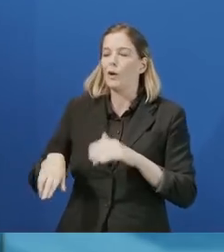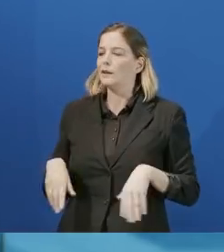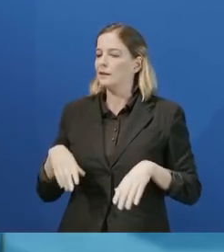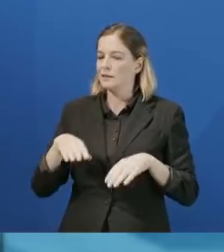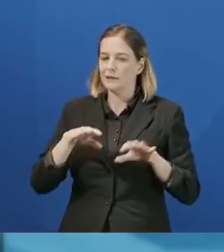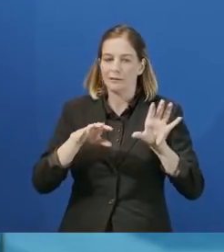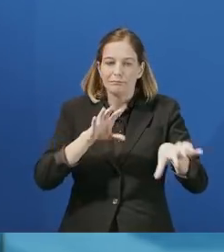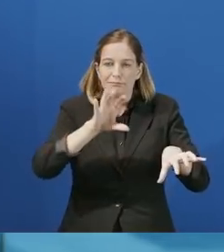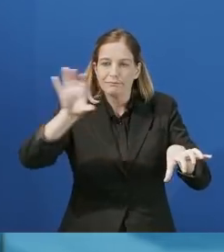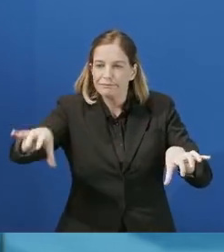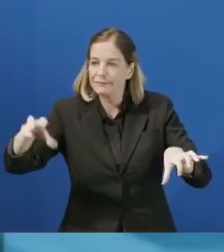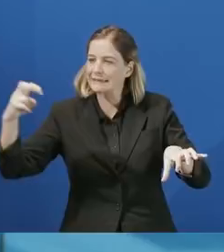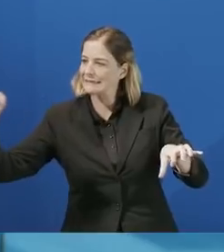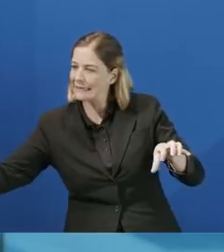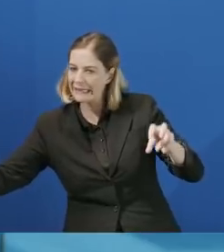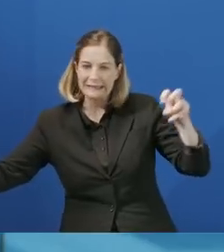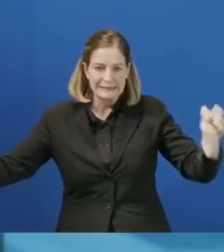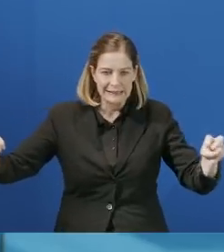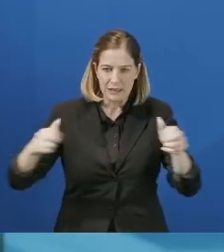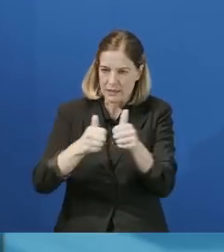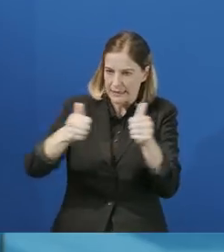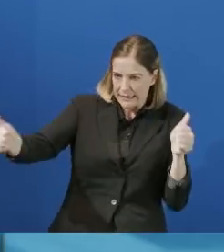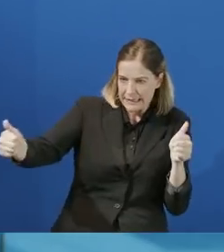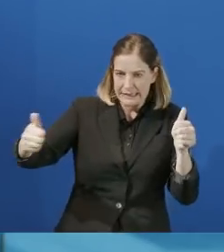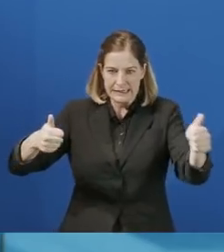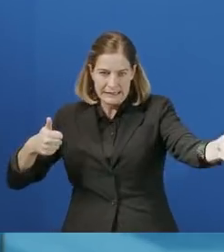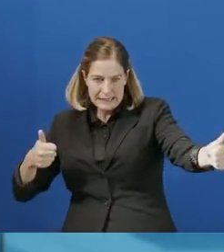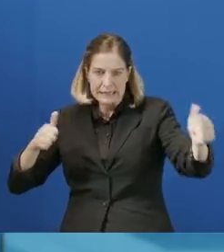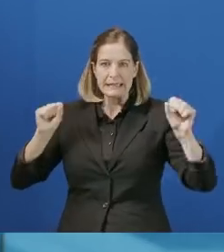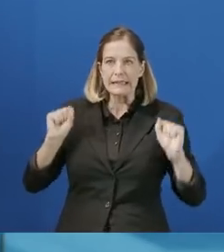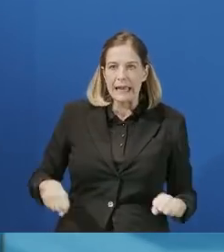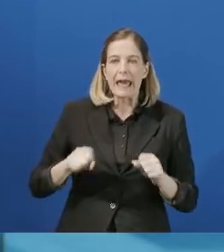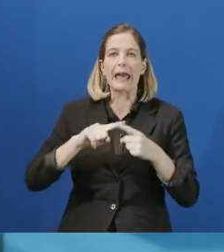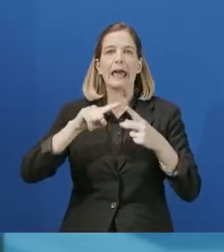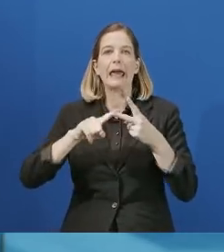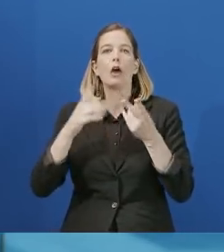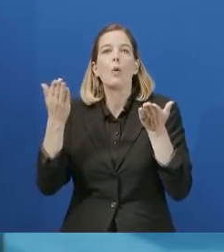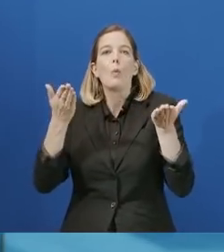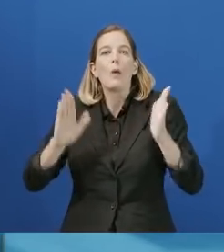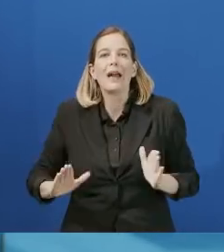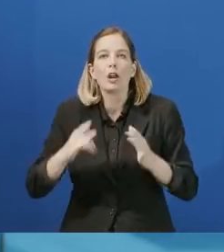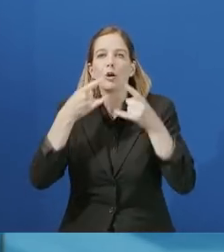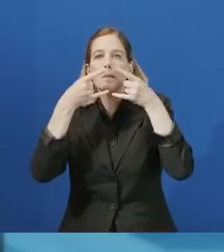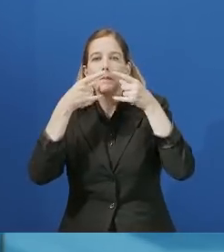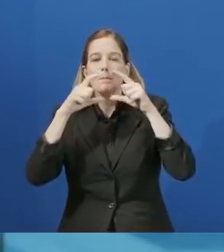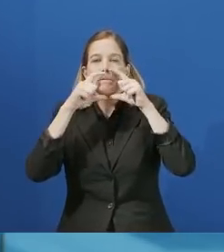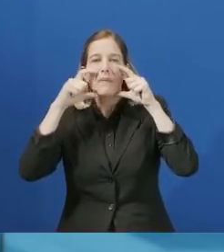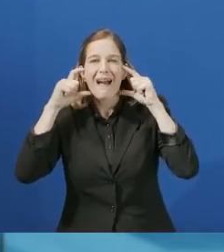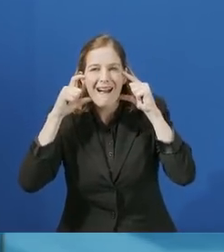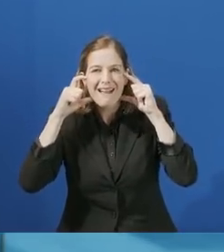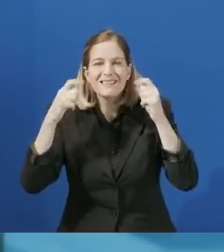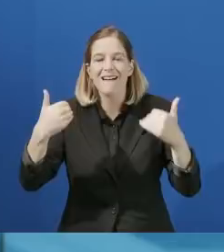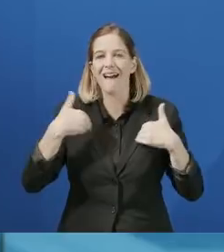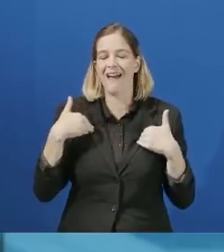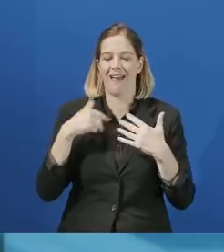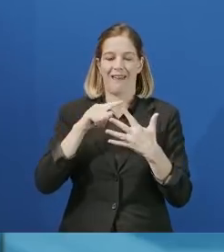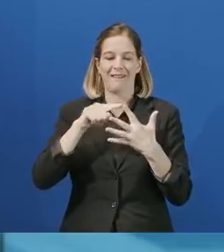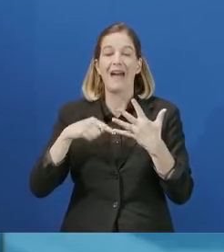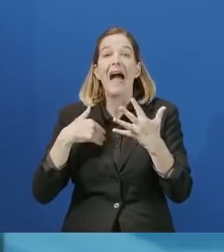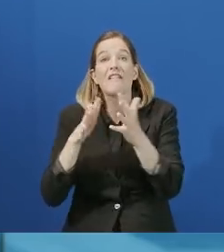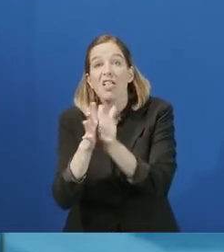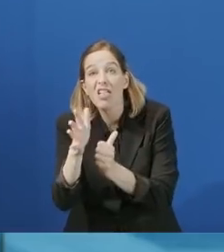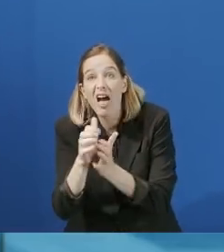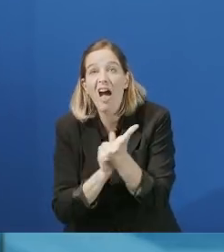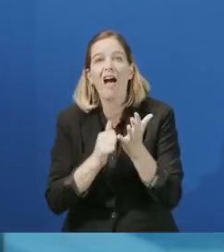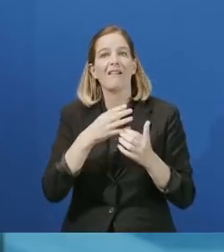on the line not only had a mask on, but where appropriate they had gloves, that there was a reminder around hand washing